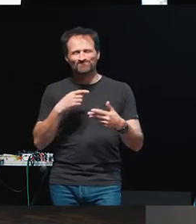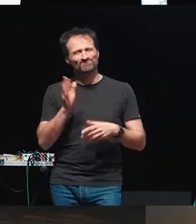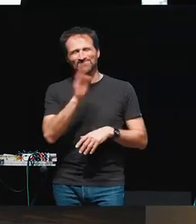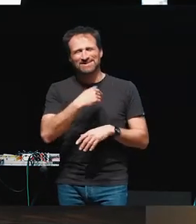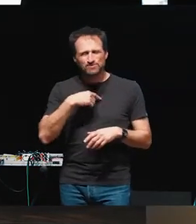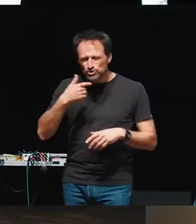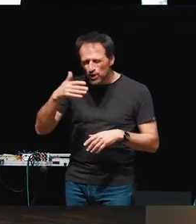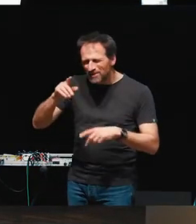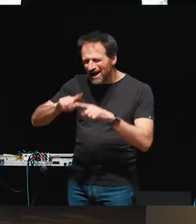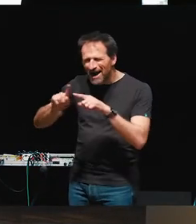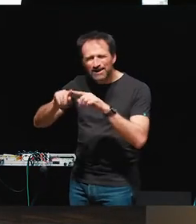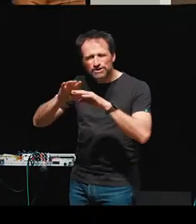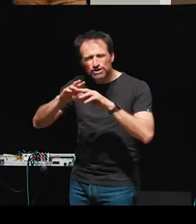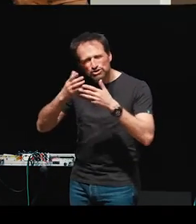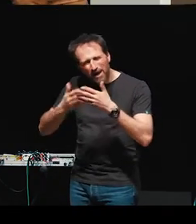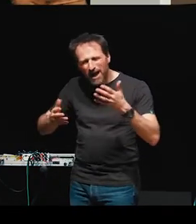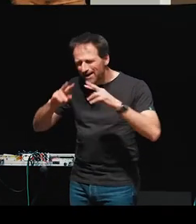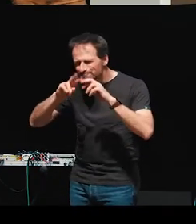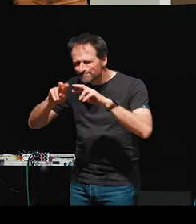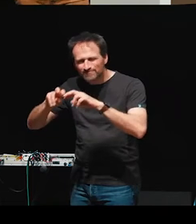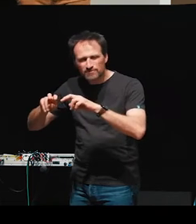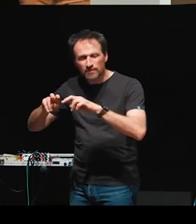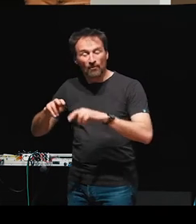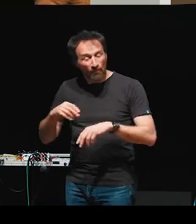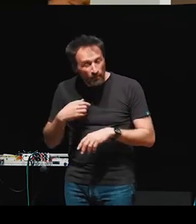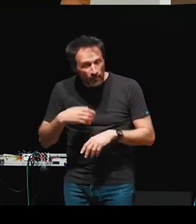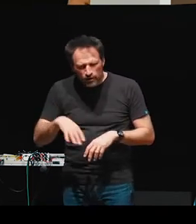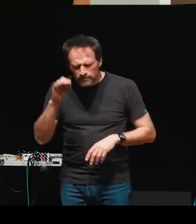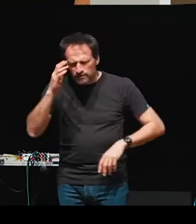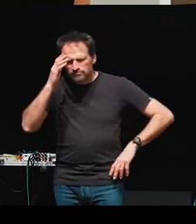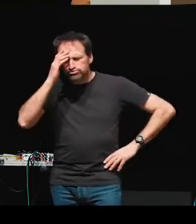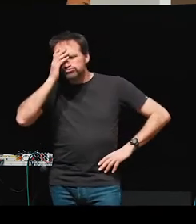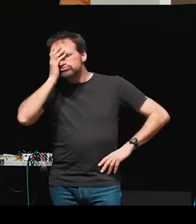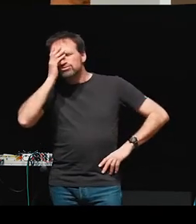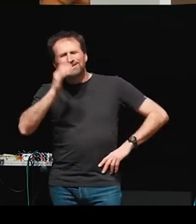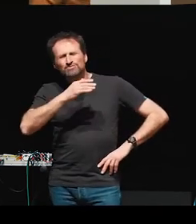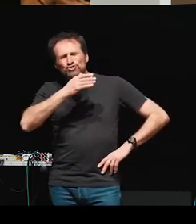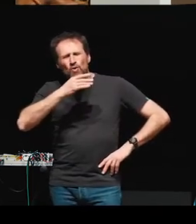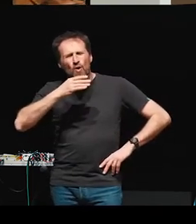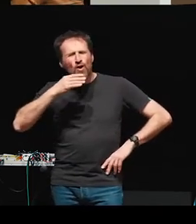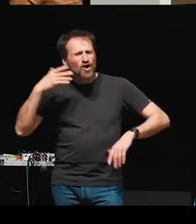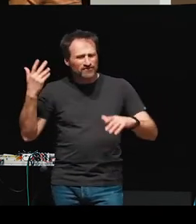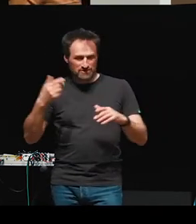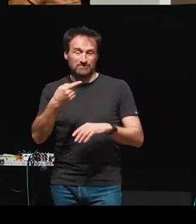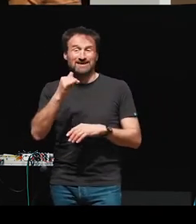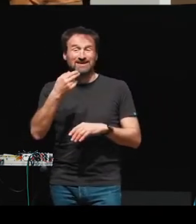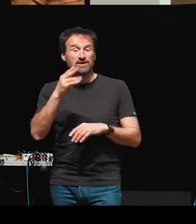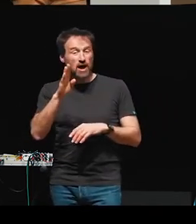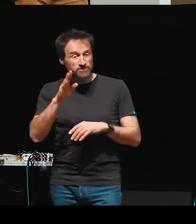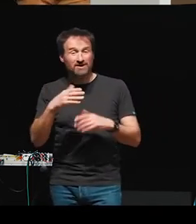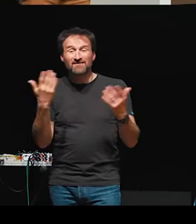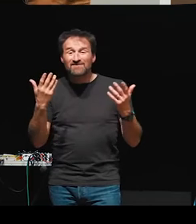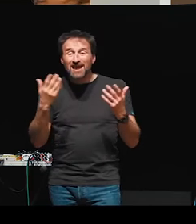found out that there are lots. So this is just a bit of a list I found on GitHub of languages that compile to